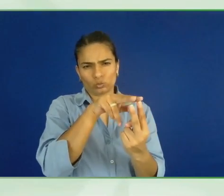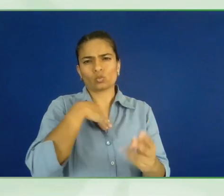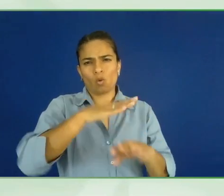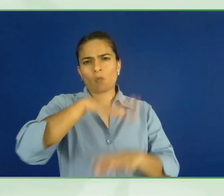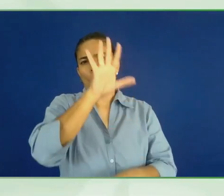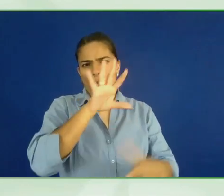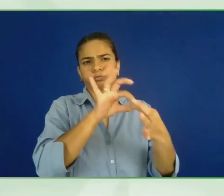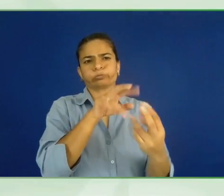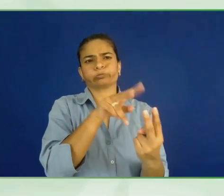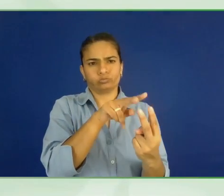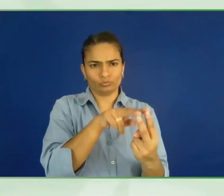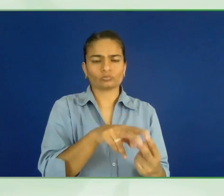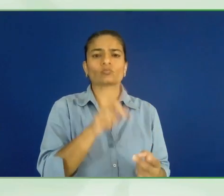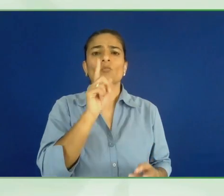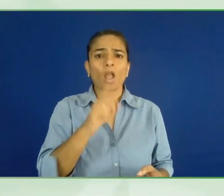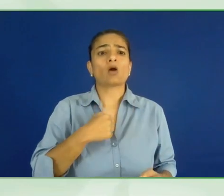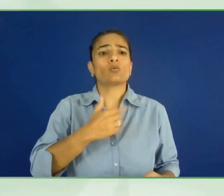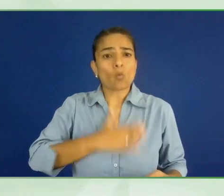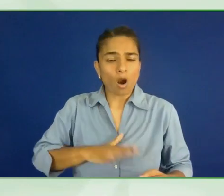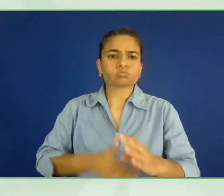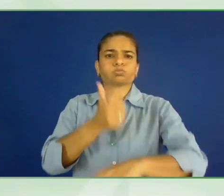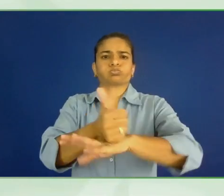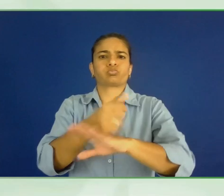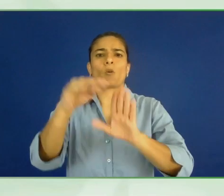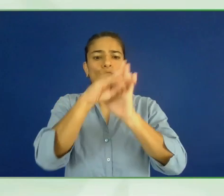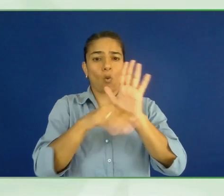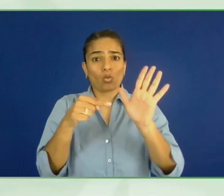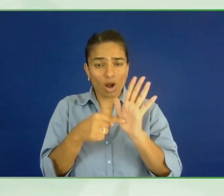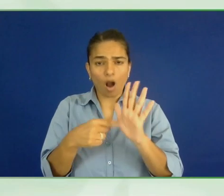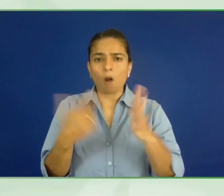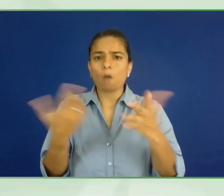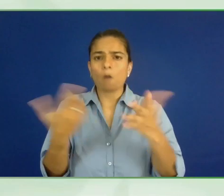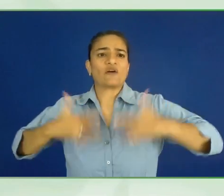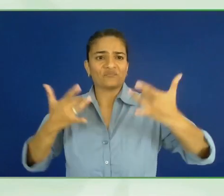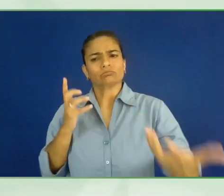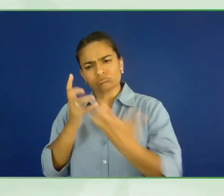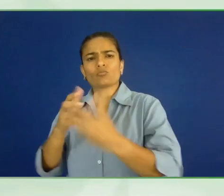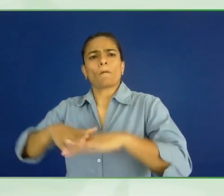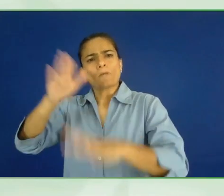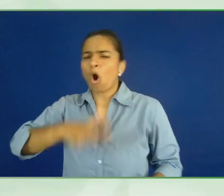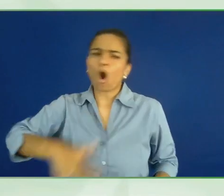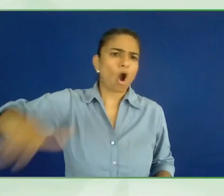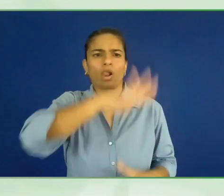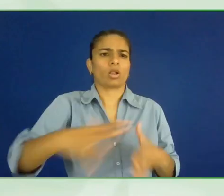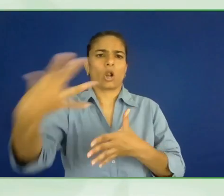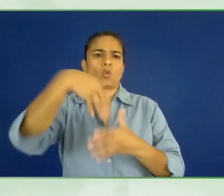are 100% inclusive. It's not something that we achieve, but it's something that we are really looking